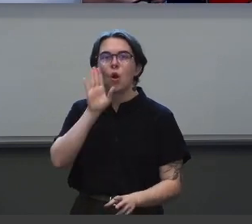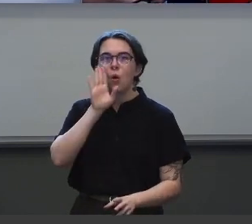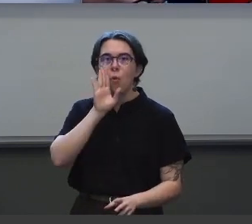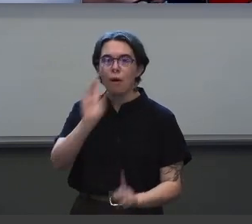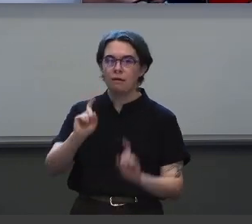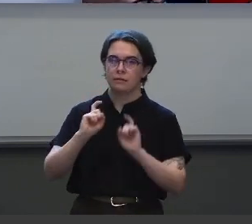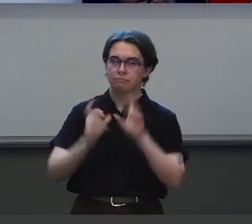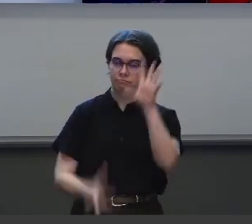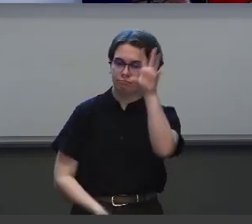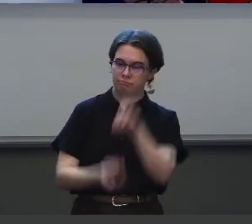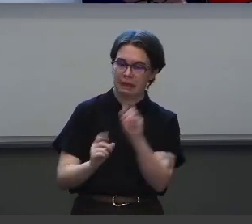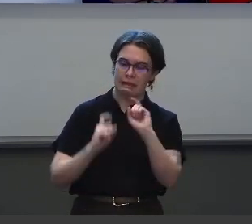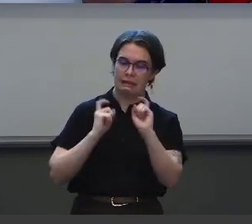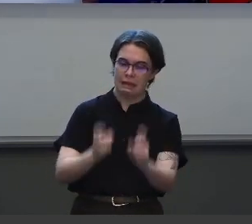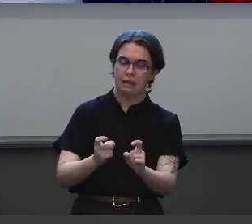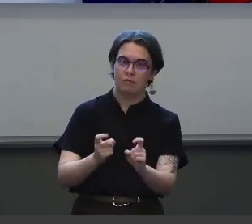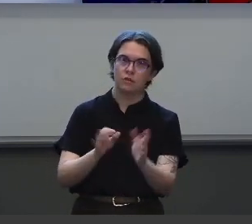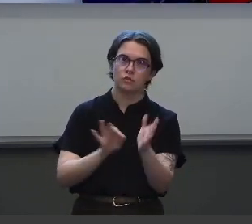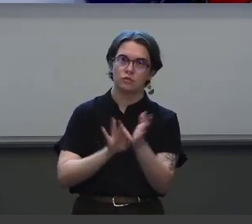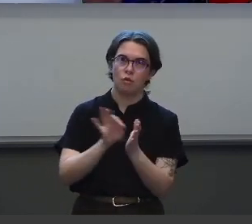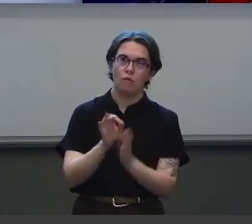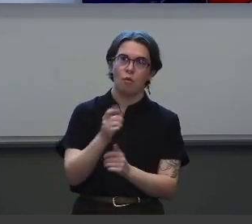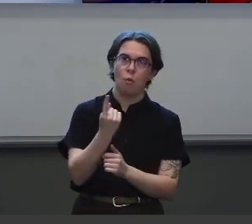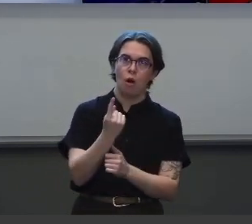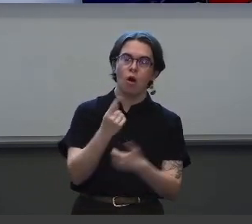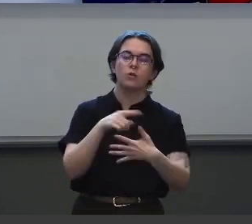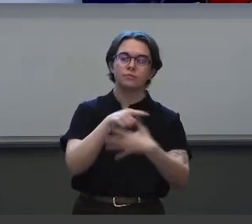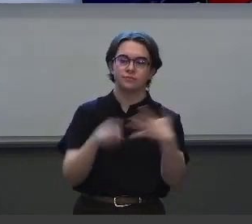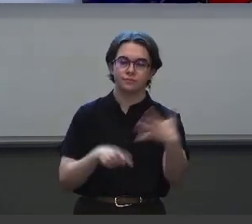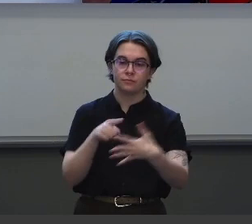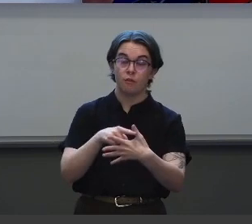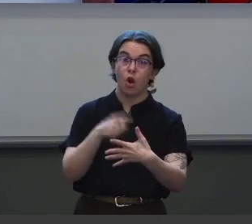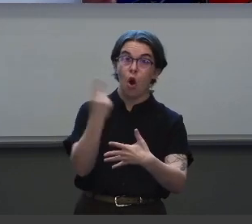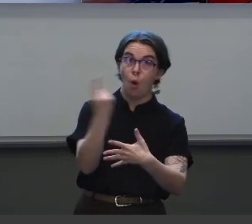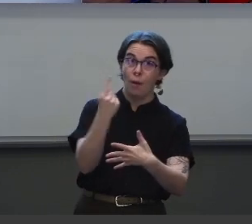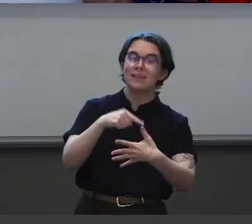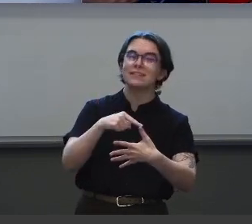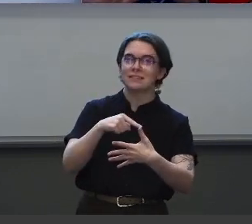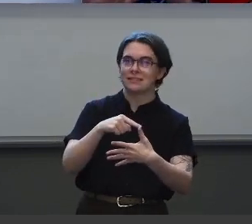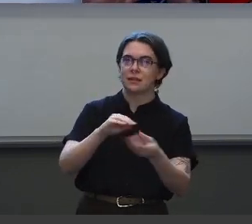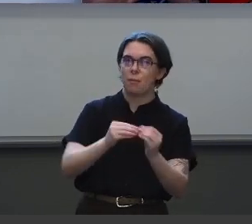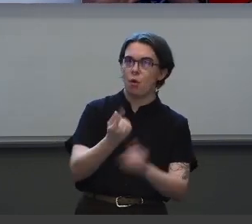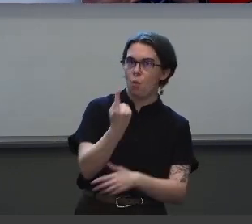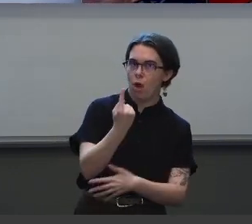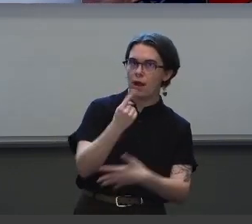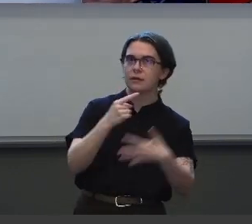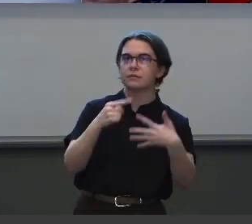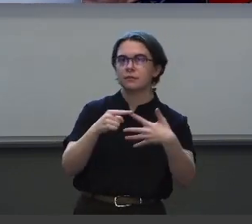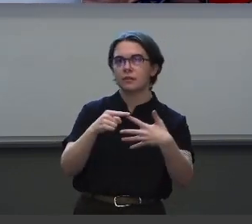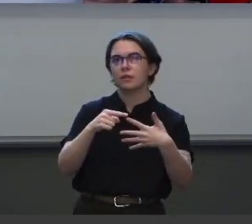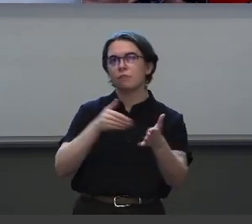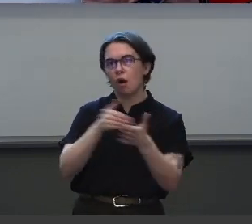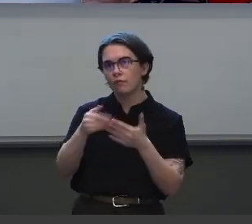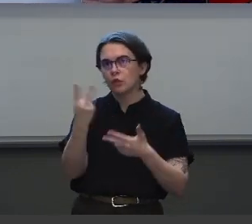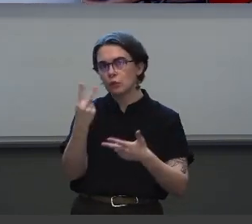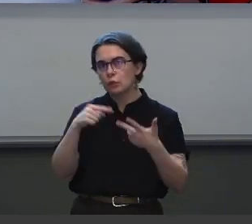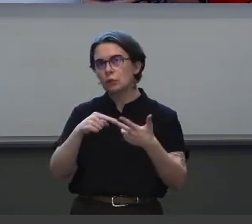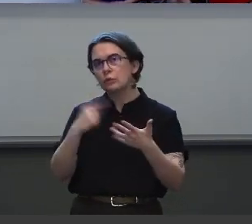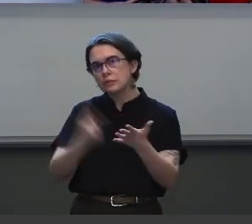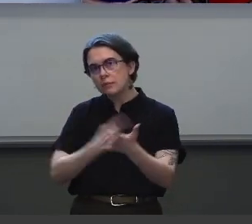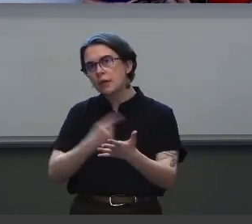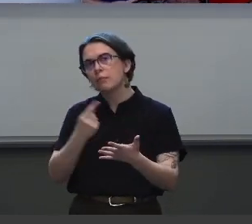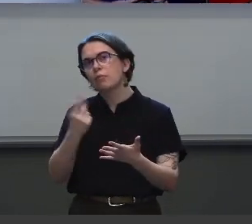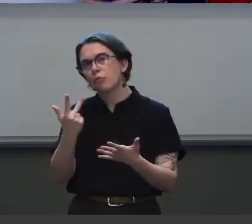answers of always and all the way to 5 for responses of never. What that means is higher scores